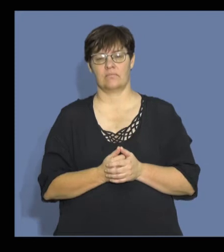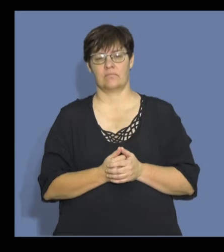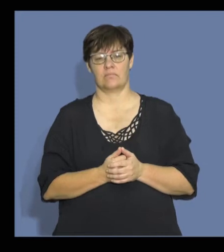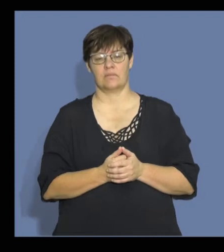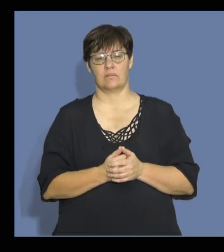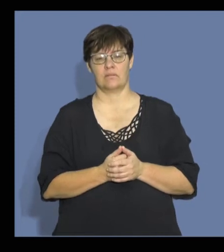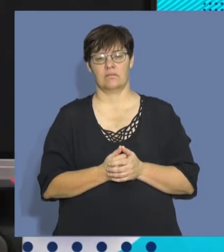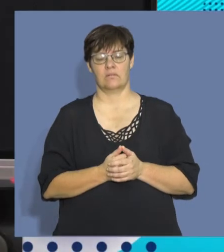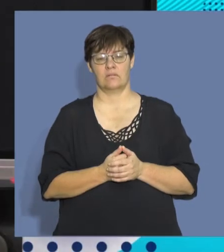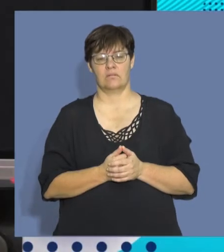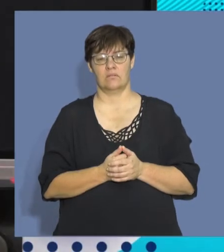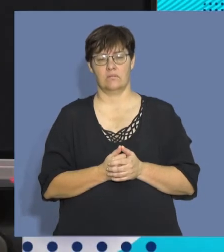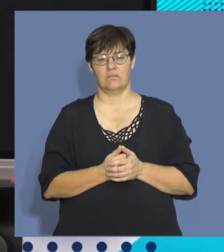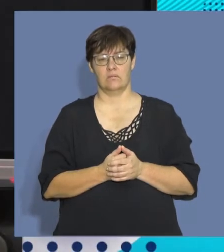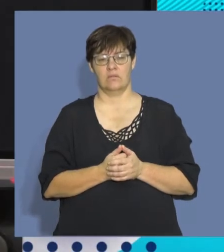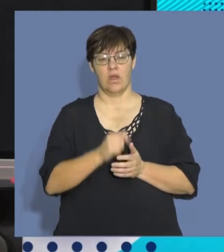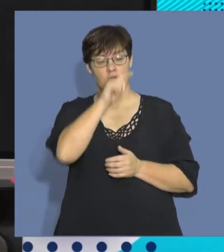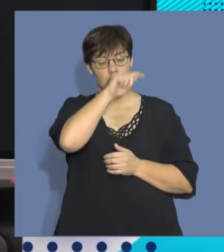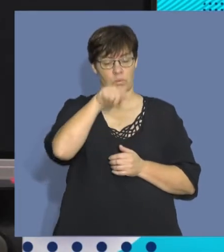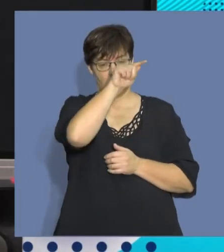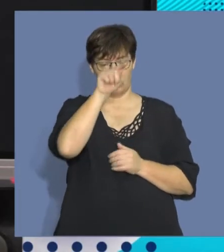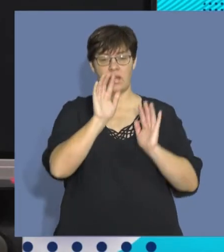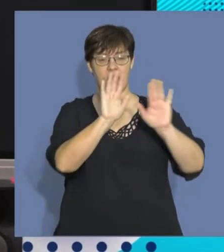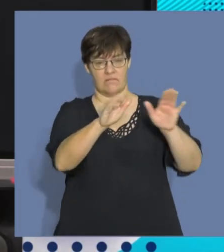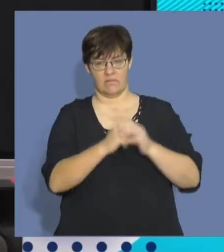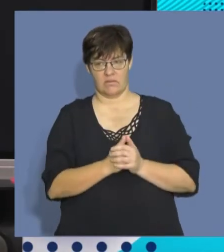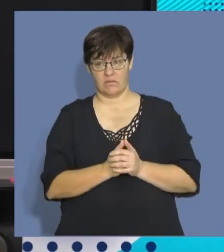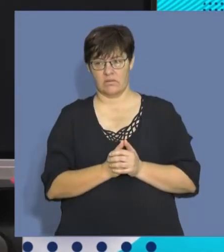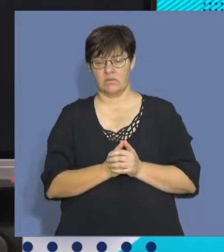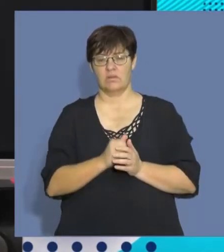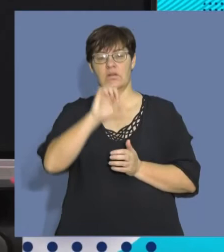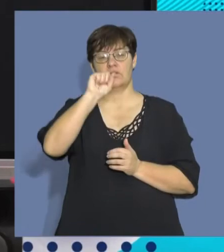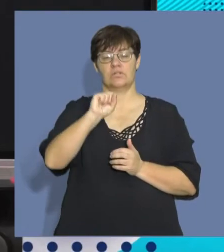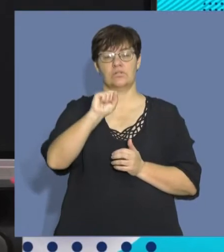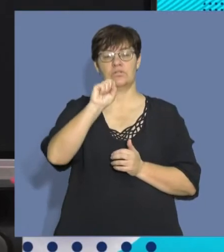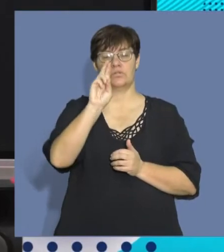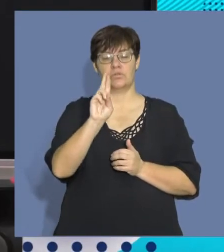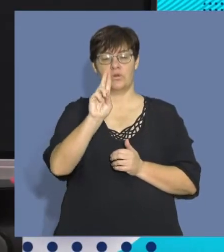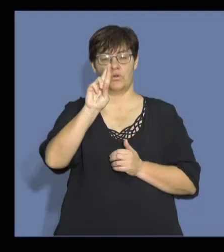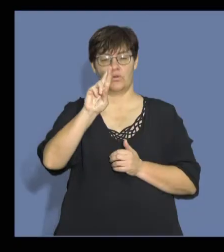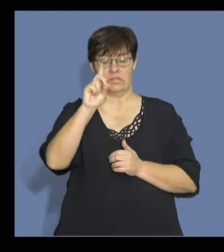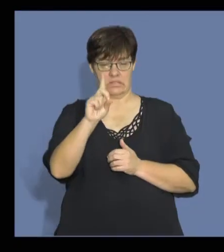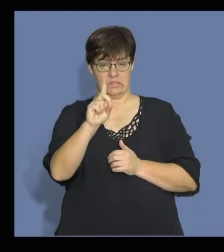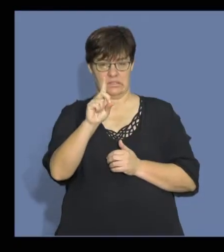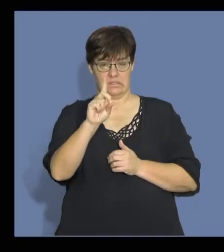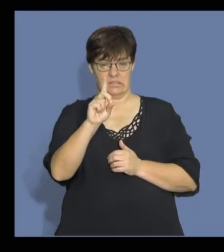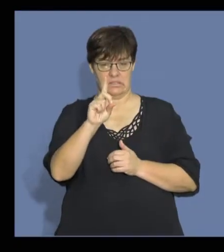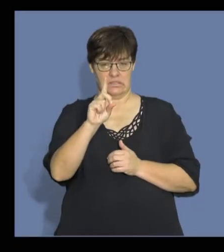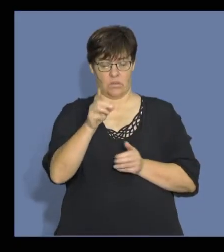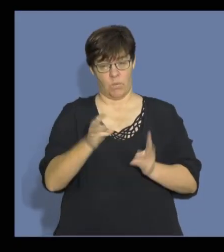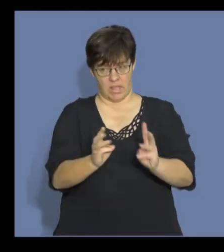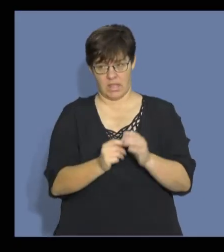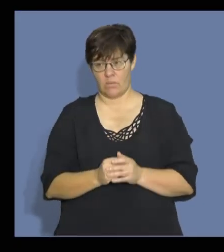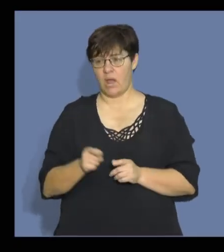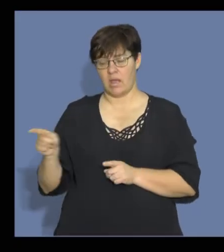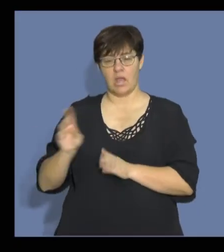going to leave it in the square root form. We call that the surd form. Right? We're always going to leave it in this form because this